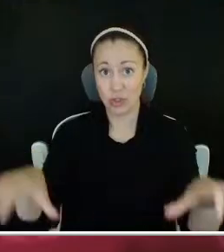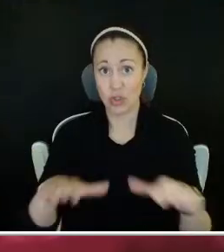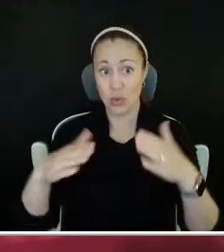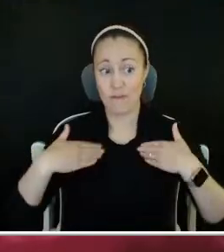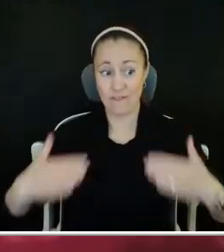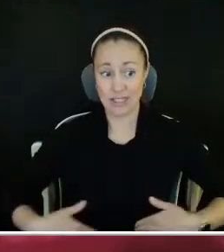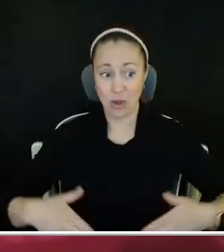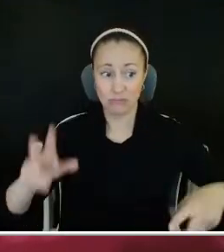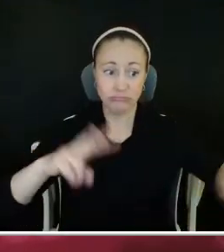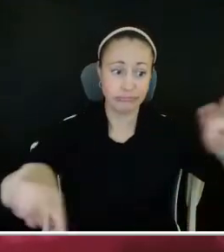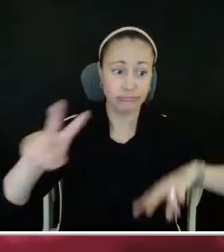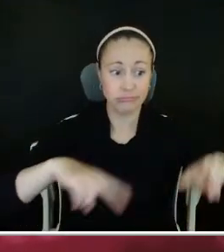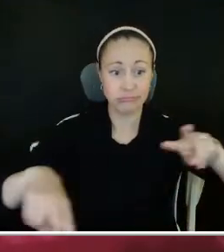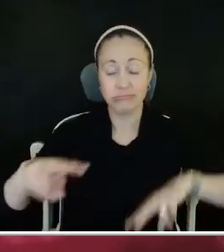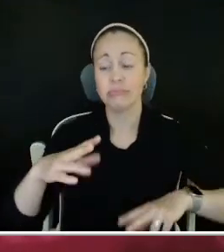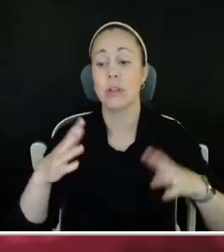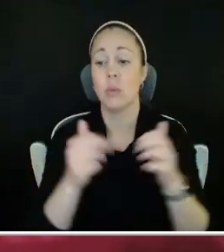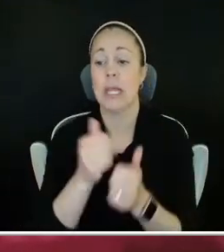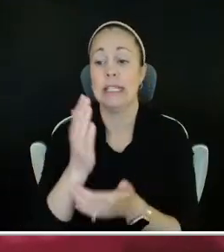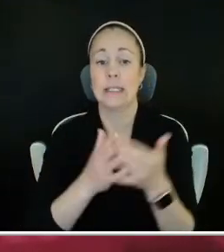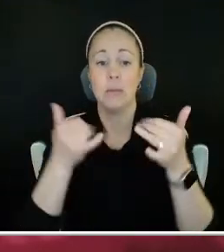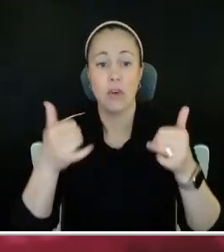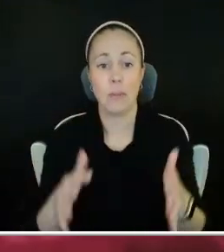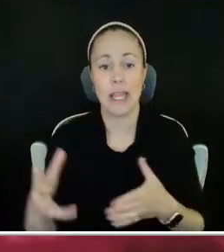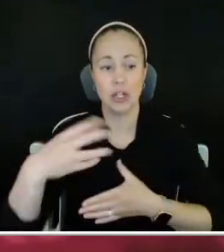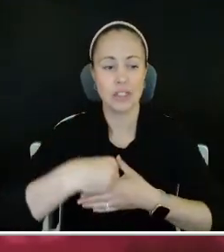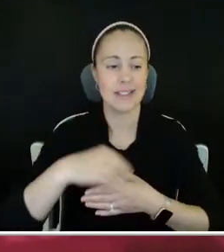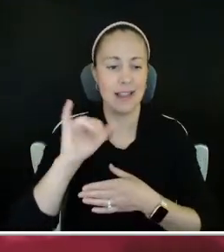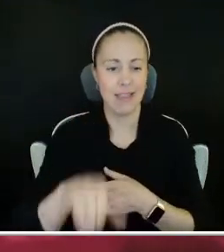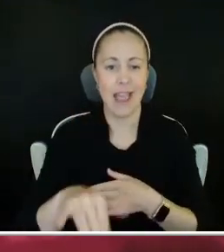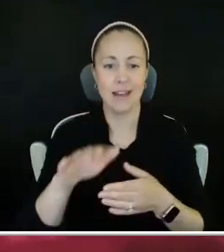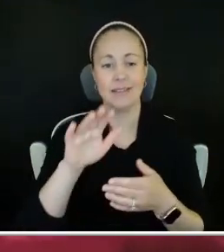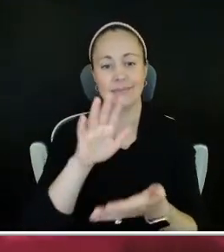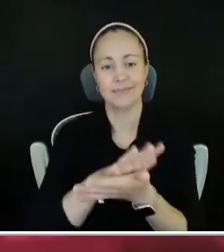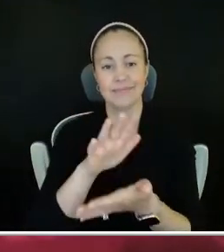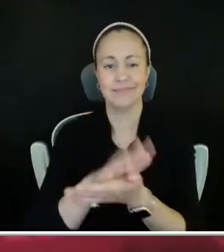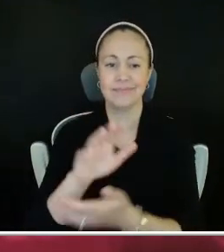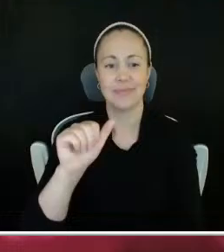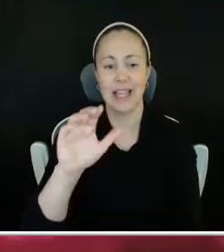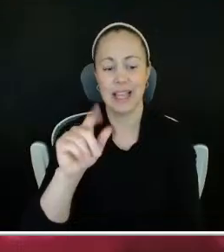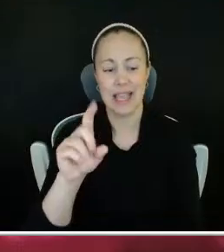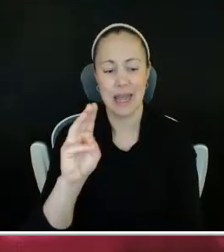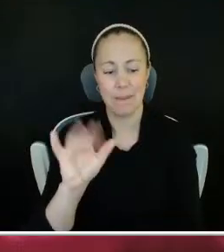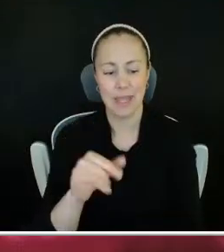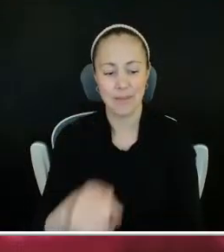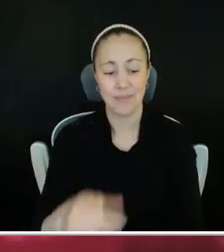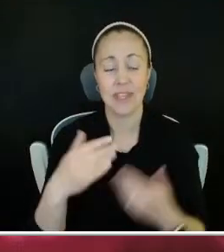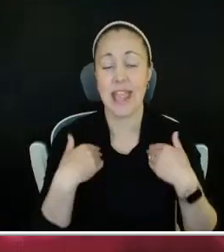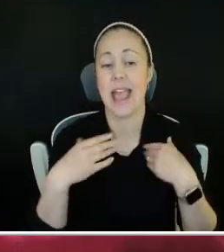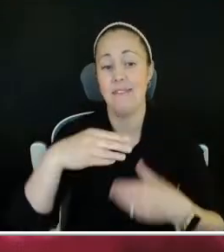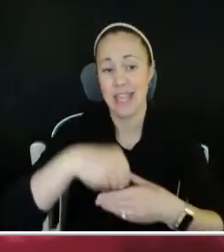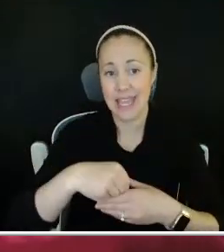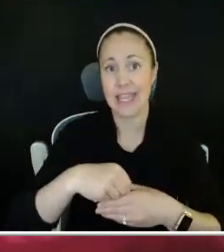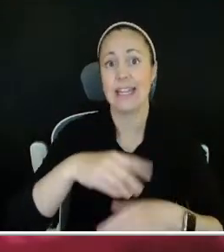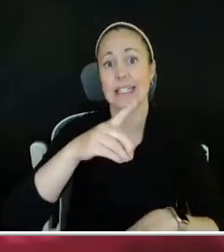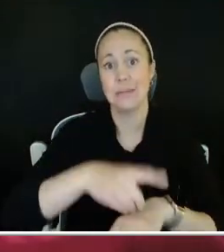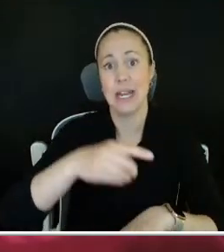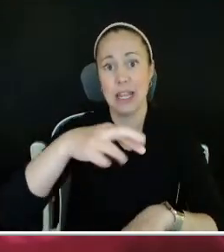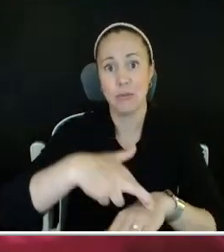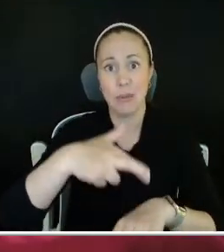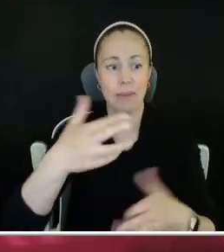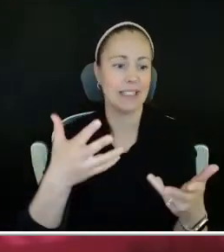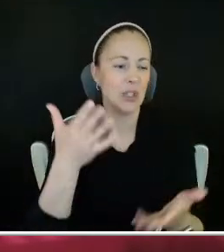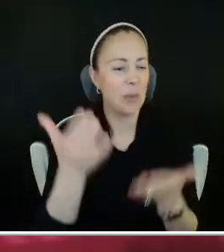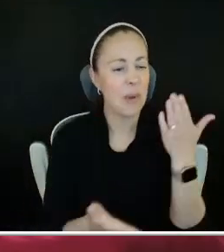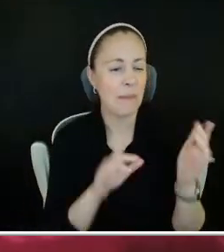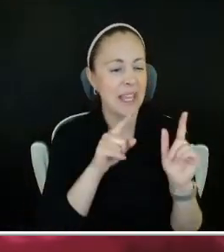in the academy. Each Major League Baseball team has an academy in the Dominican. So we go there probably about 3